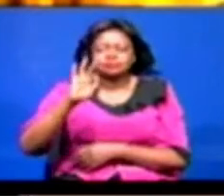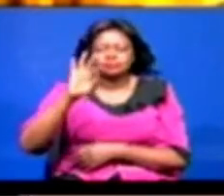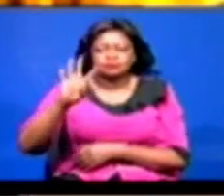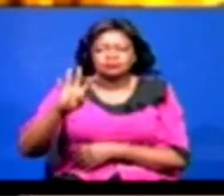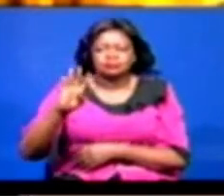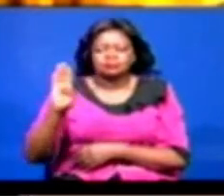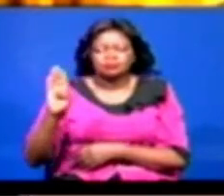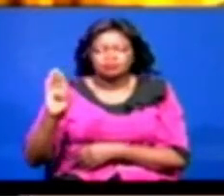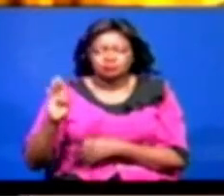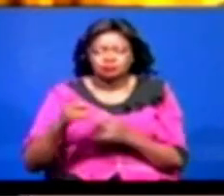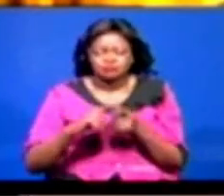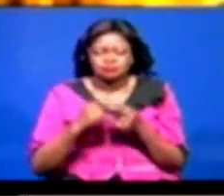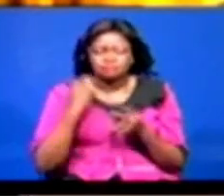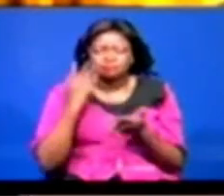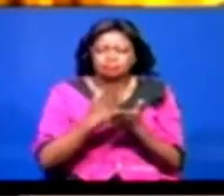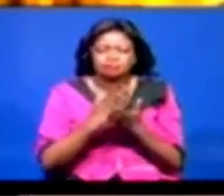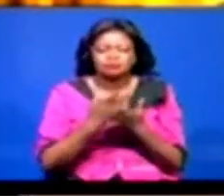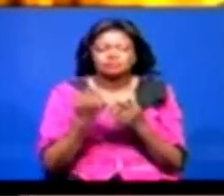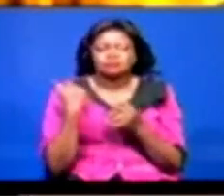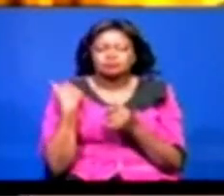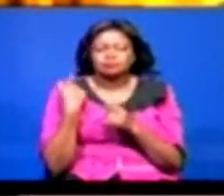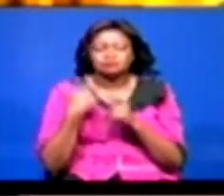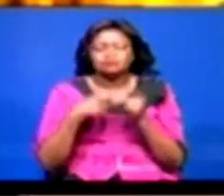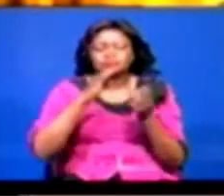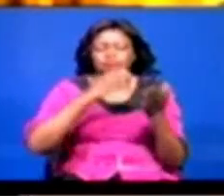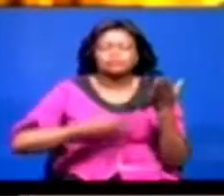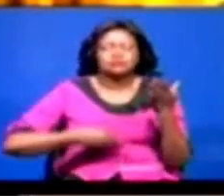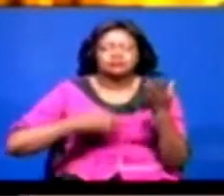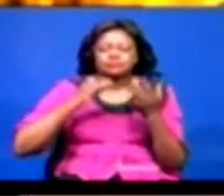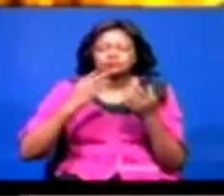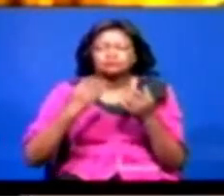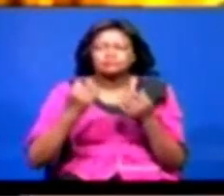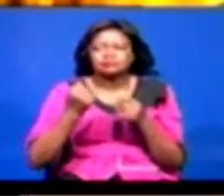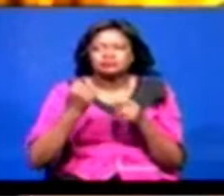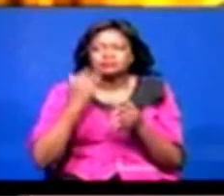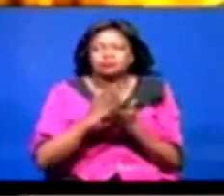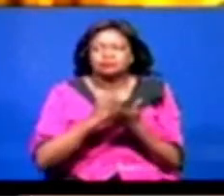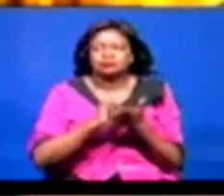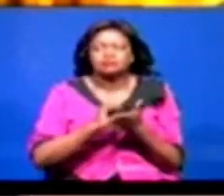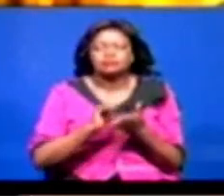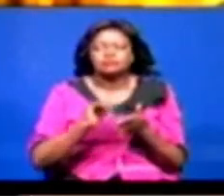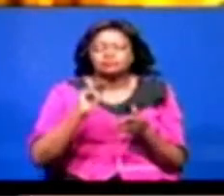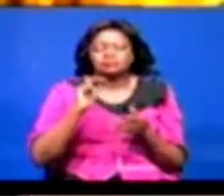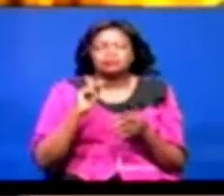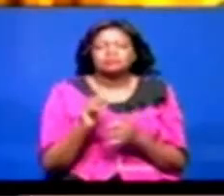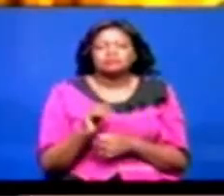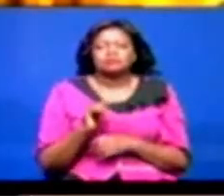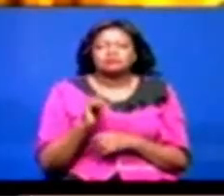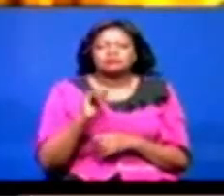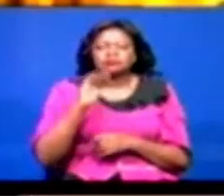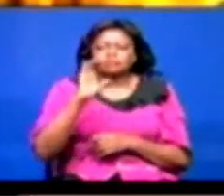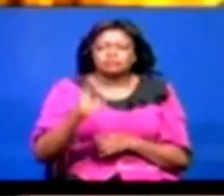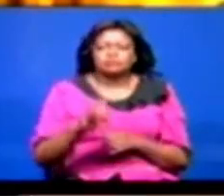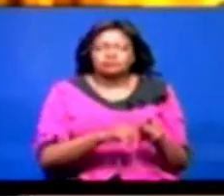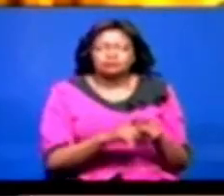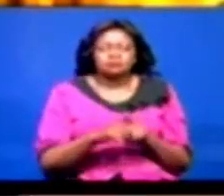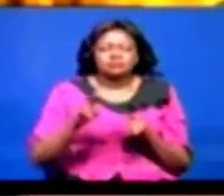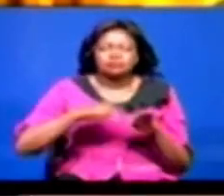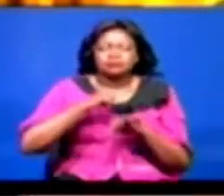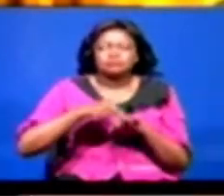in Form 34A? Is it not a fact that the second respondent, as the national returning